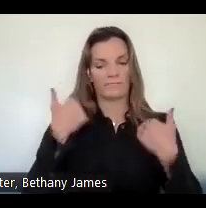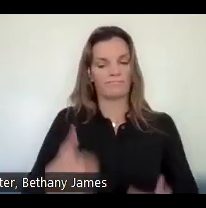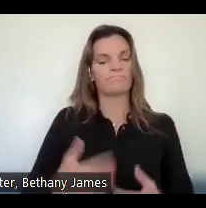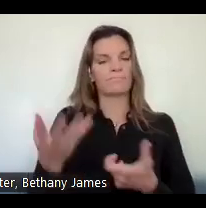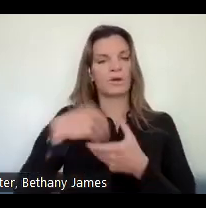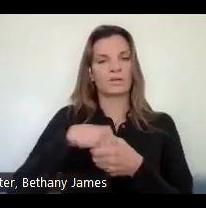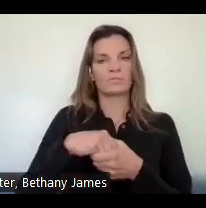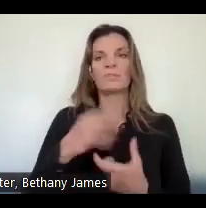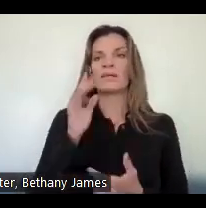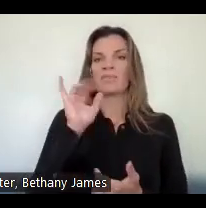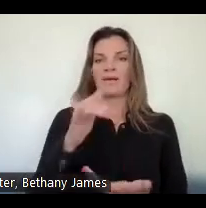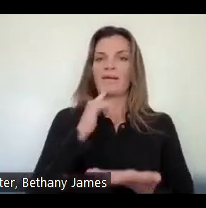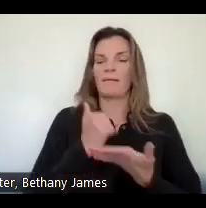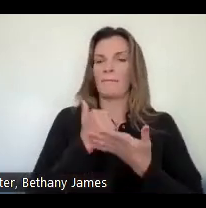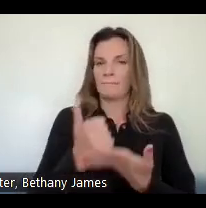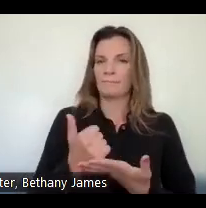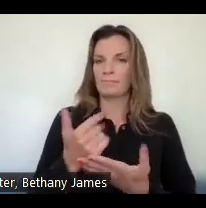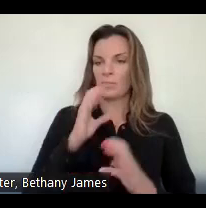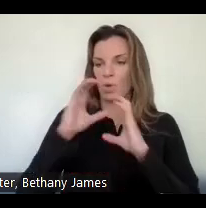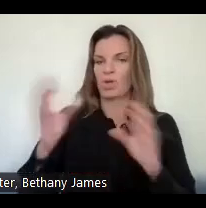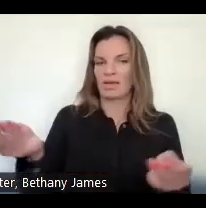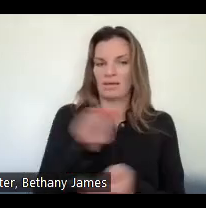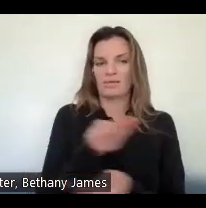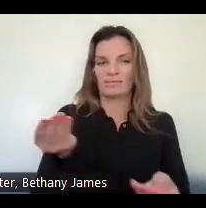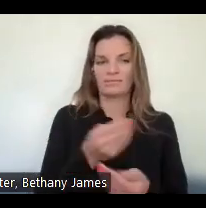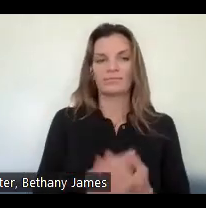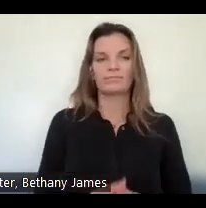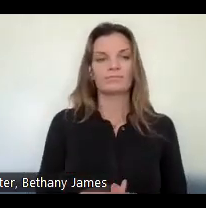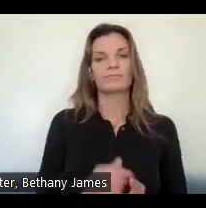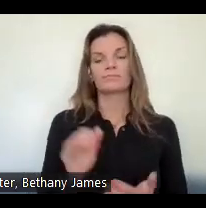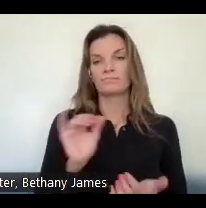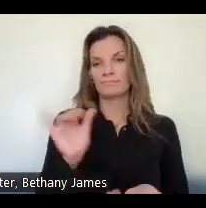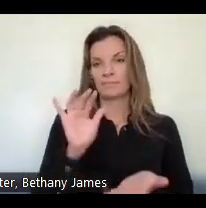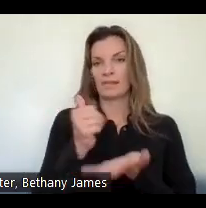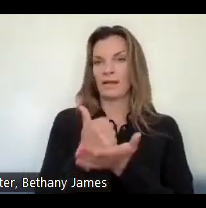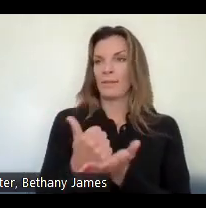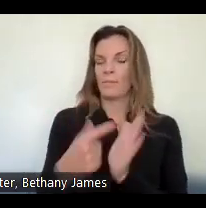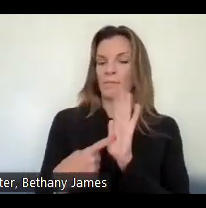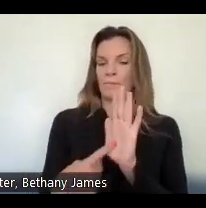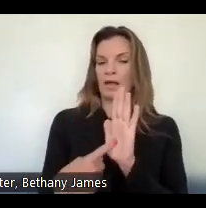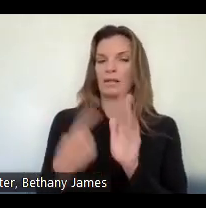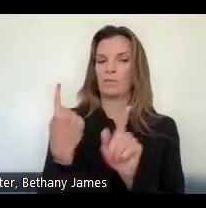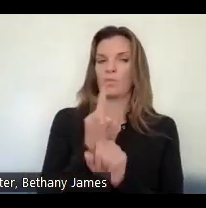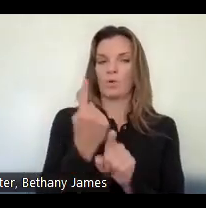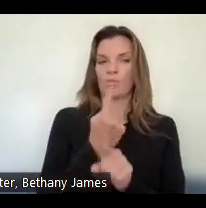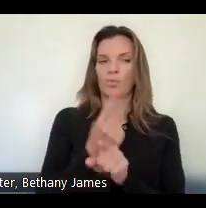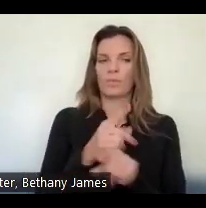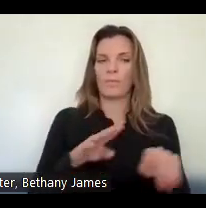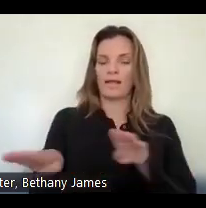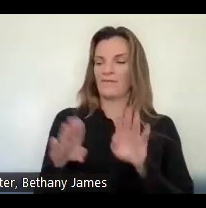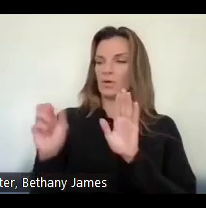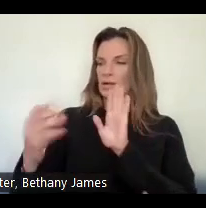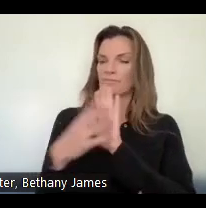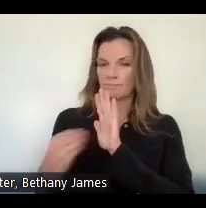those communication needs. It can also be utilized to help model the appropriate social behaviors